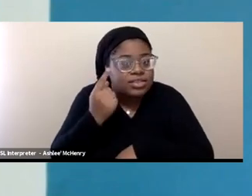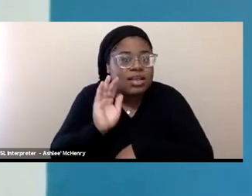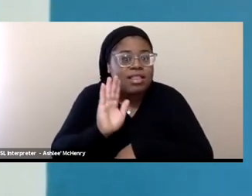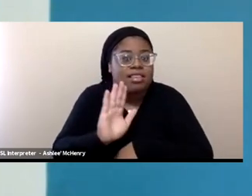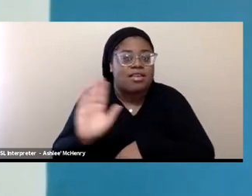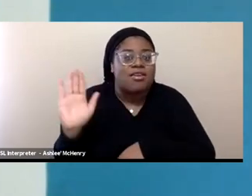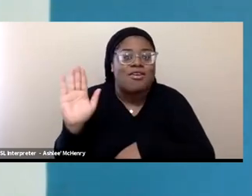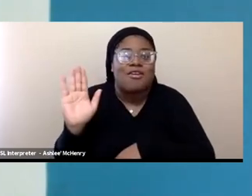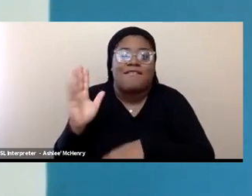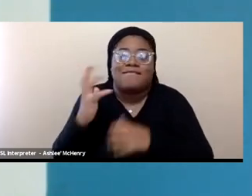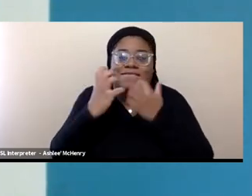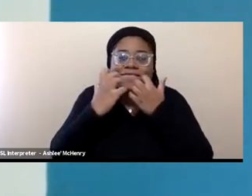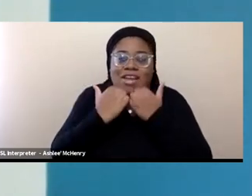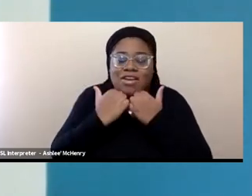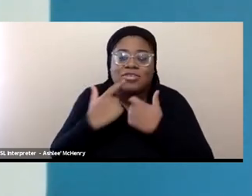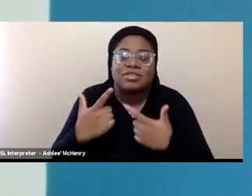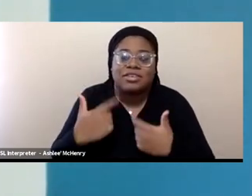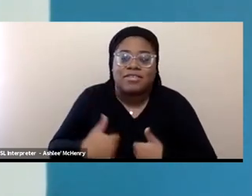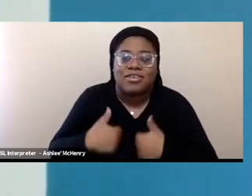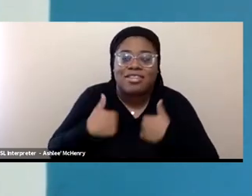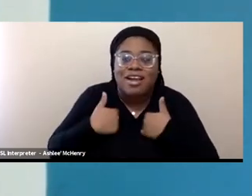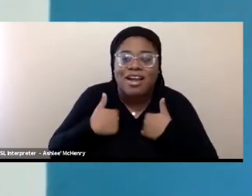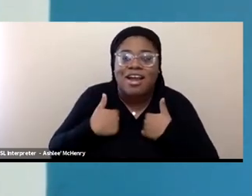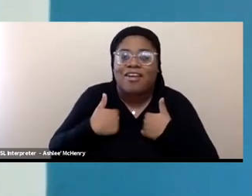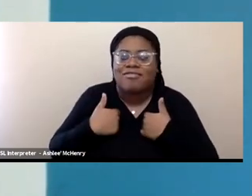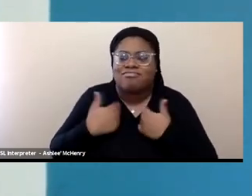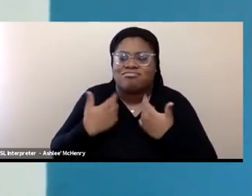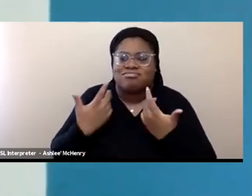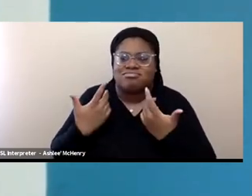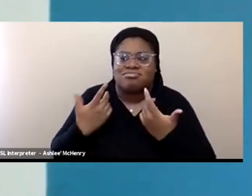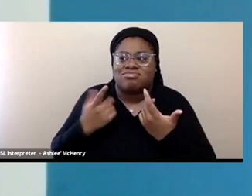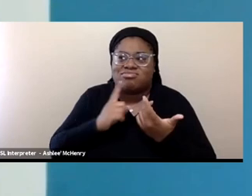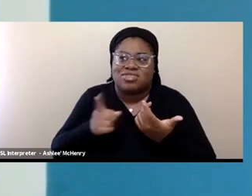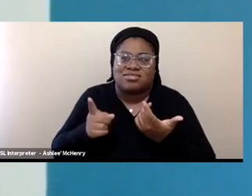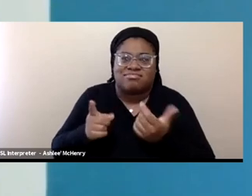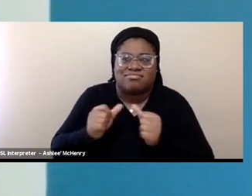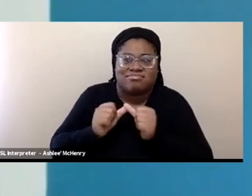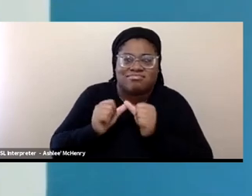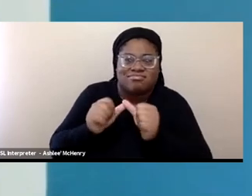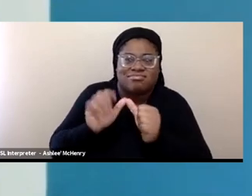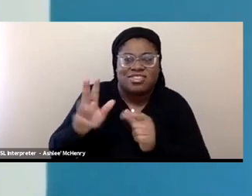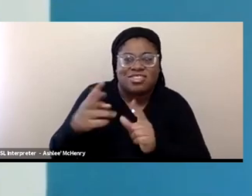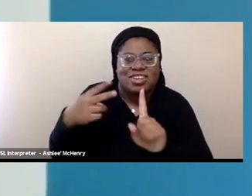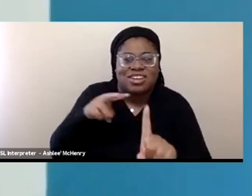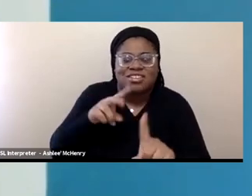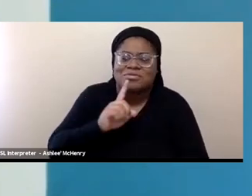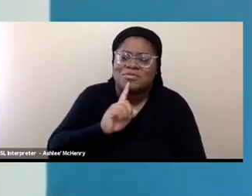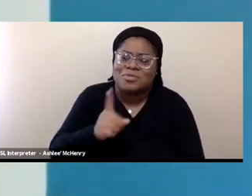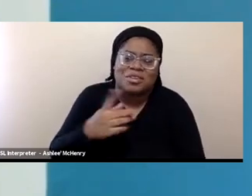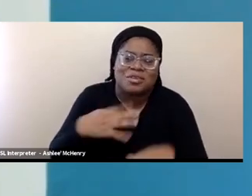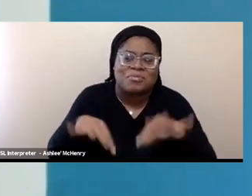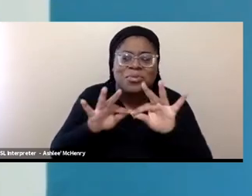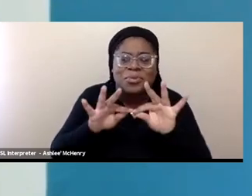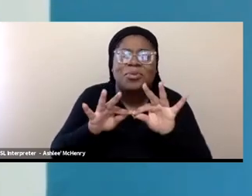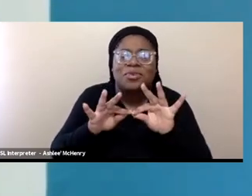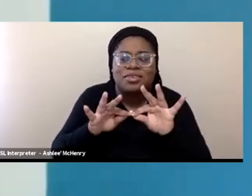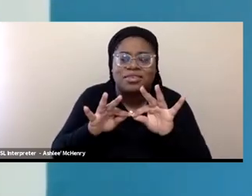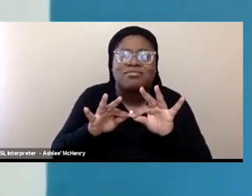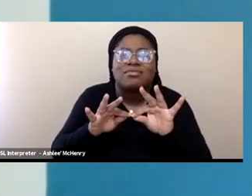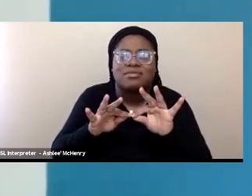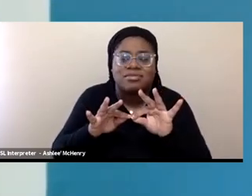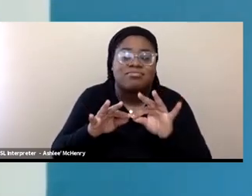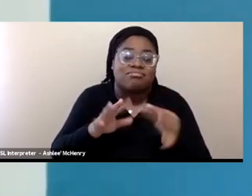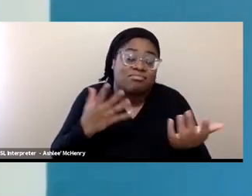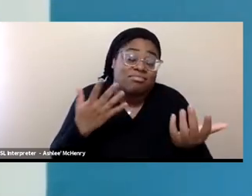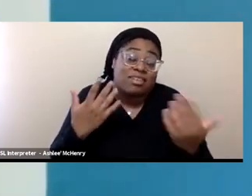the value of their lives and to drive their own narratives. Also super important to me. And this I have